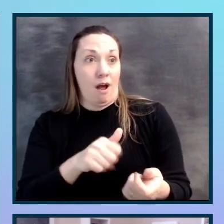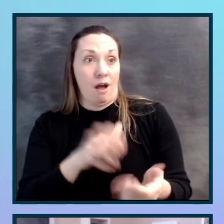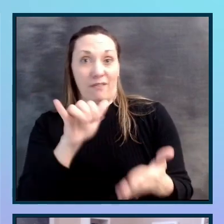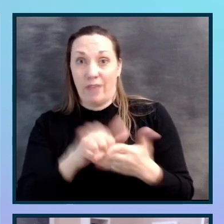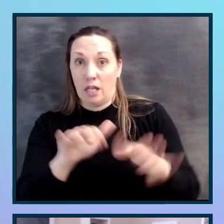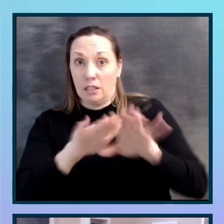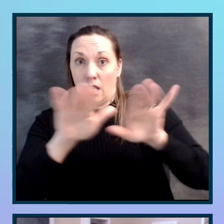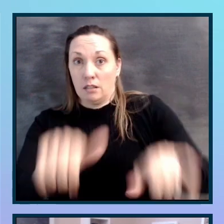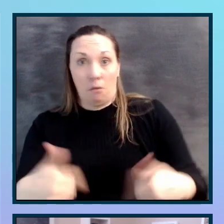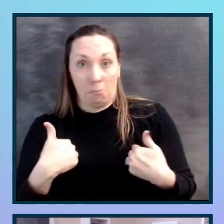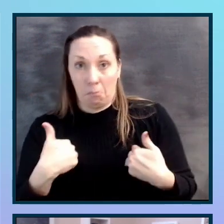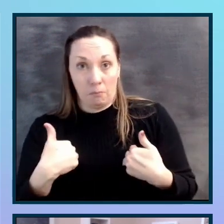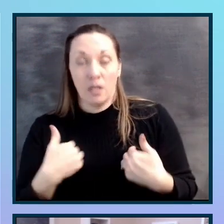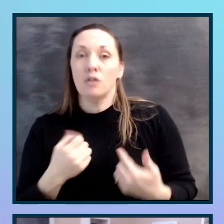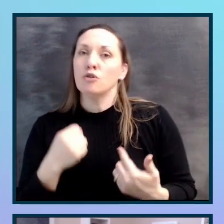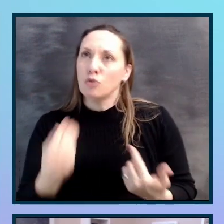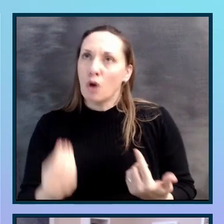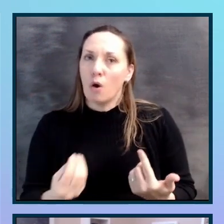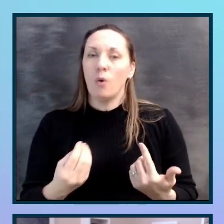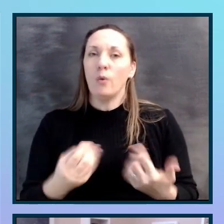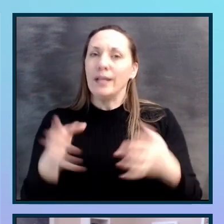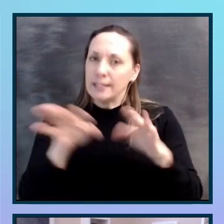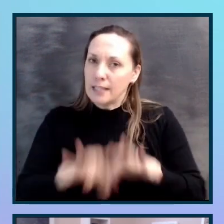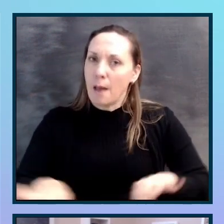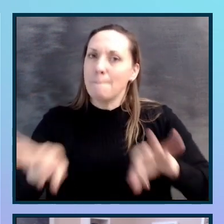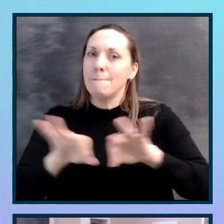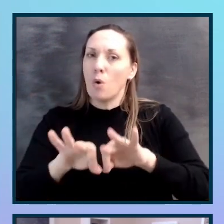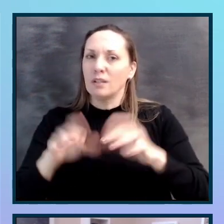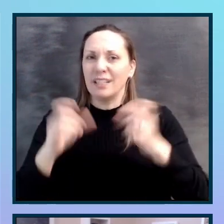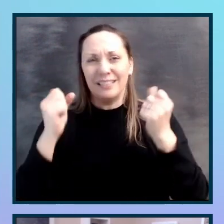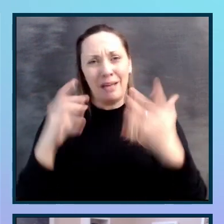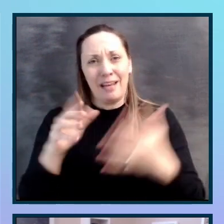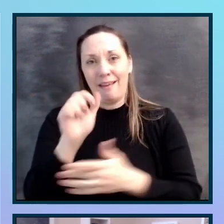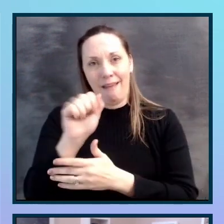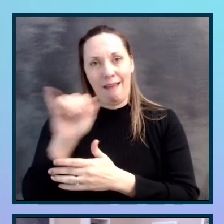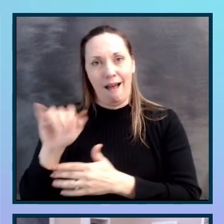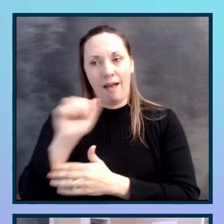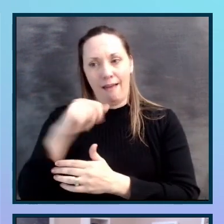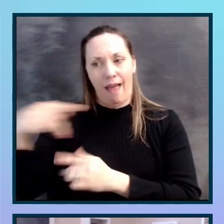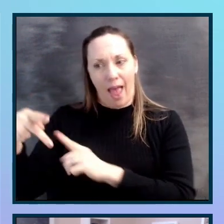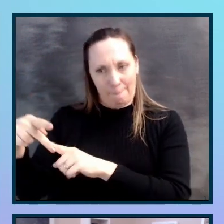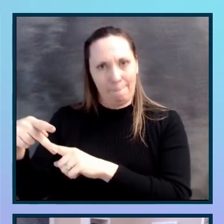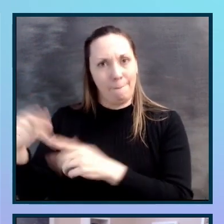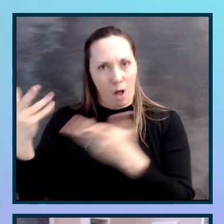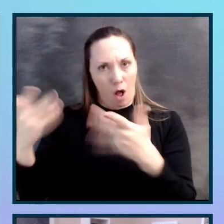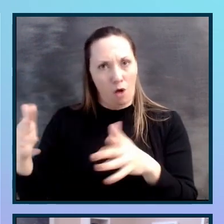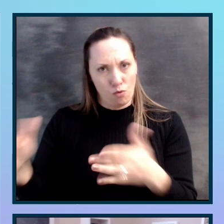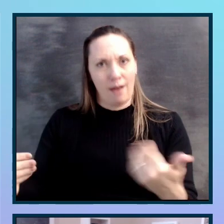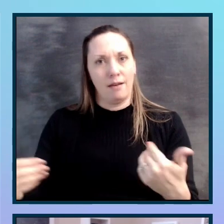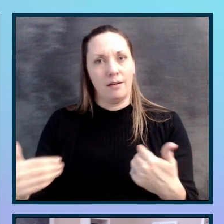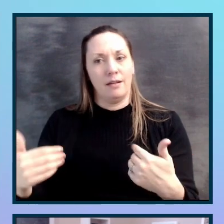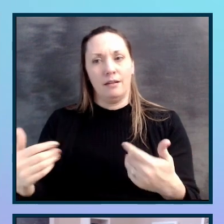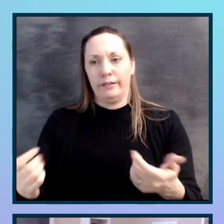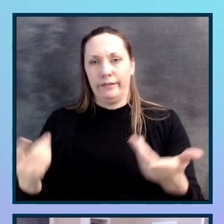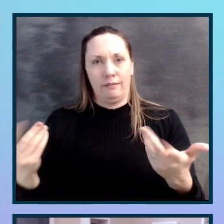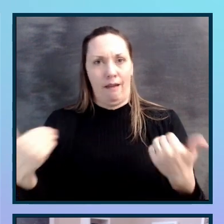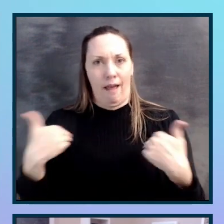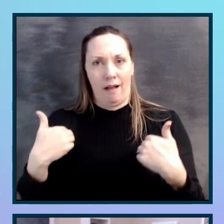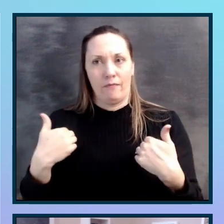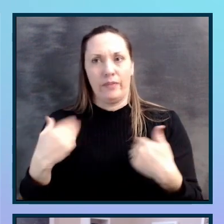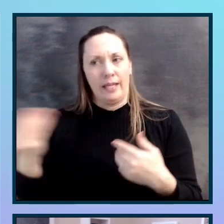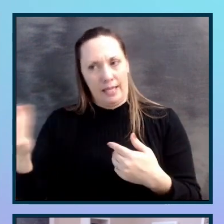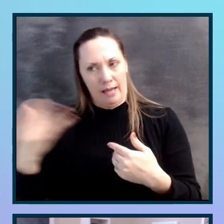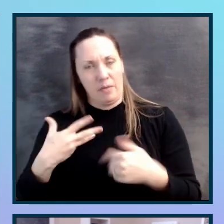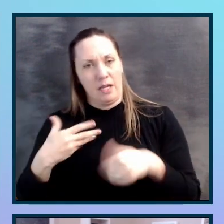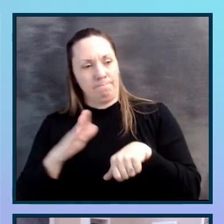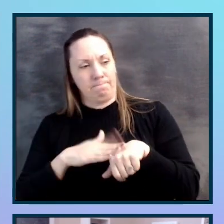system. And so not only is it important, as many AI apps already do, give me disclaimers